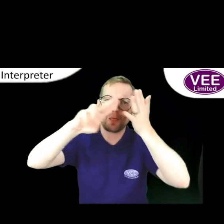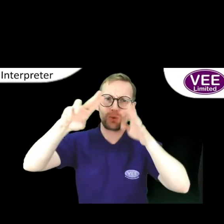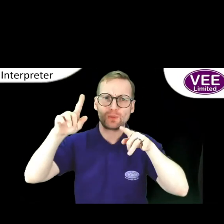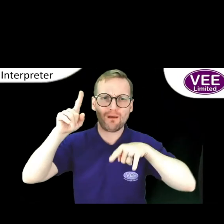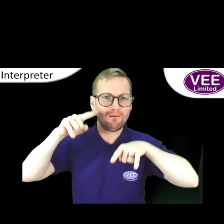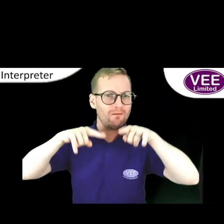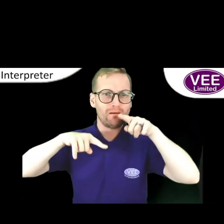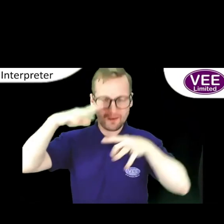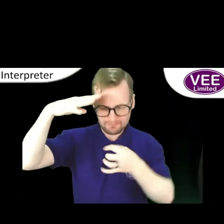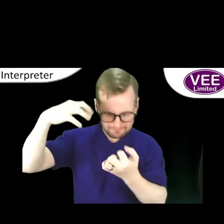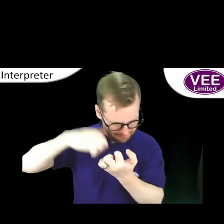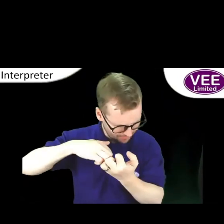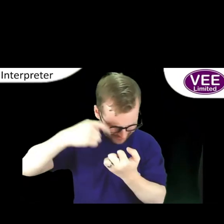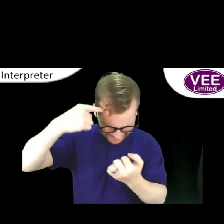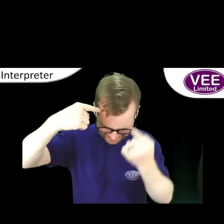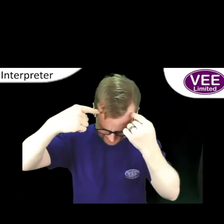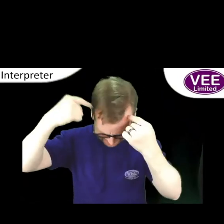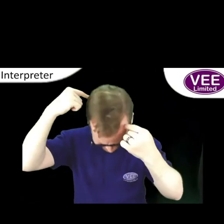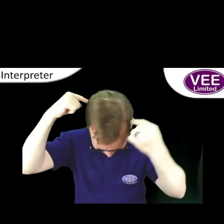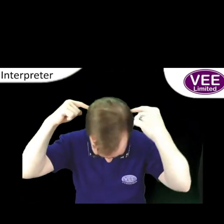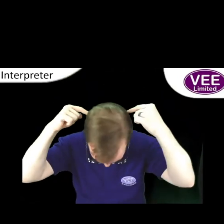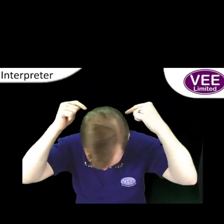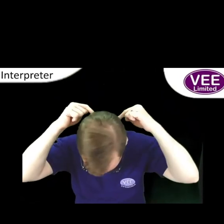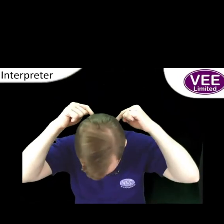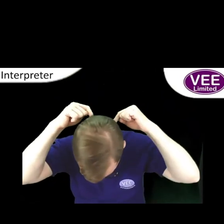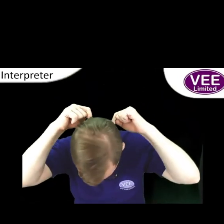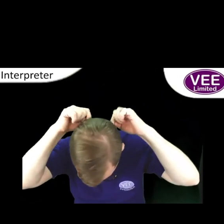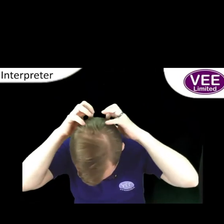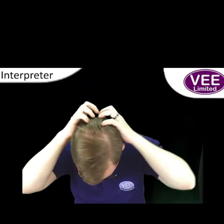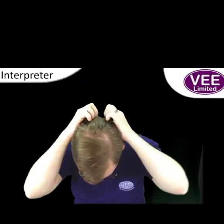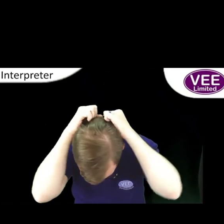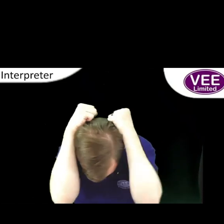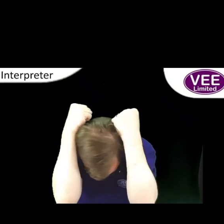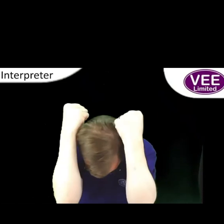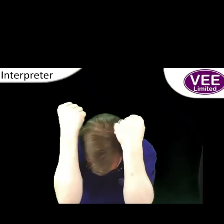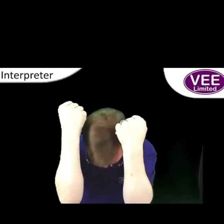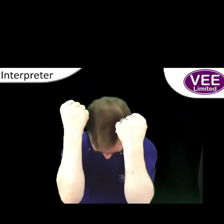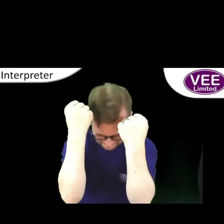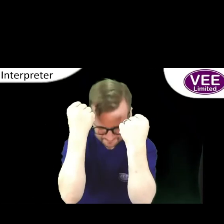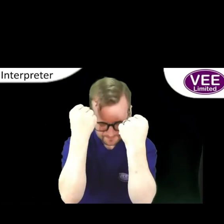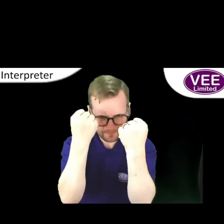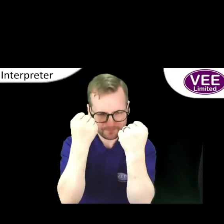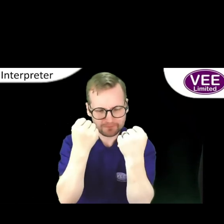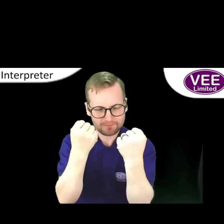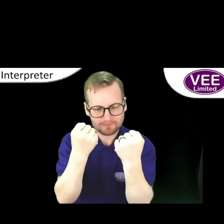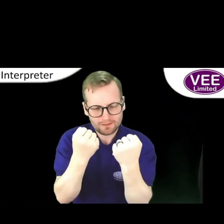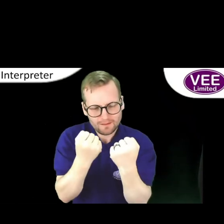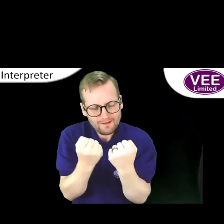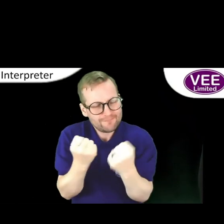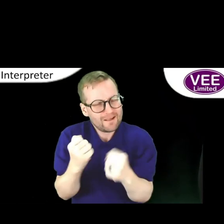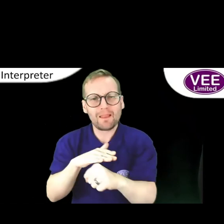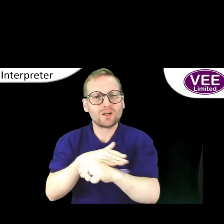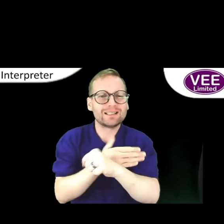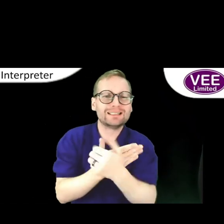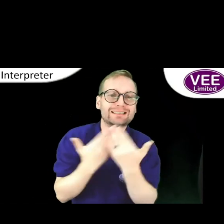The memories clouded and bind our eyes to the green days of